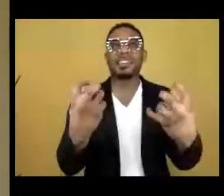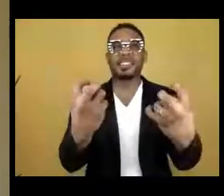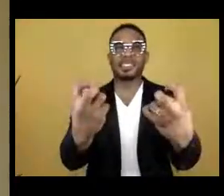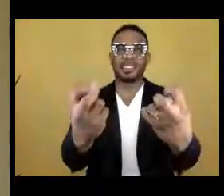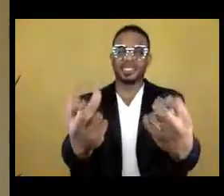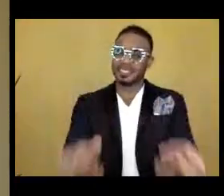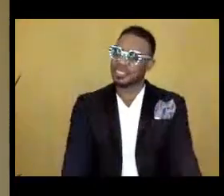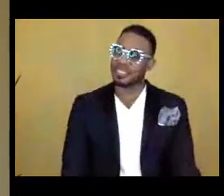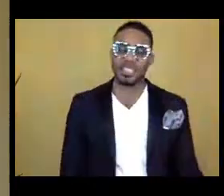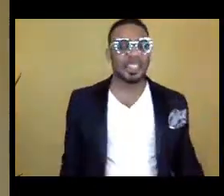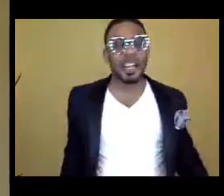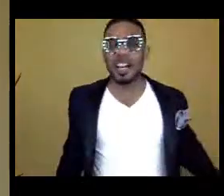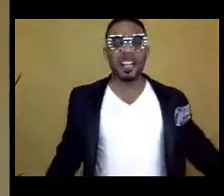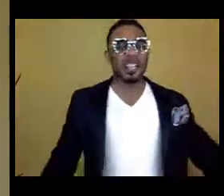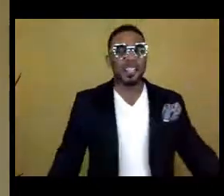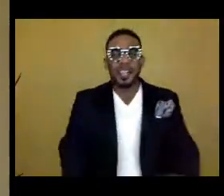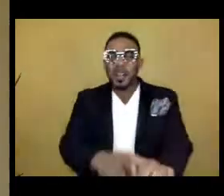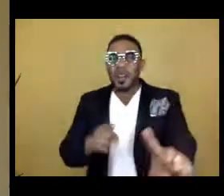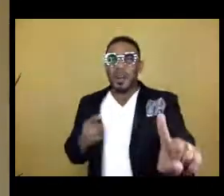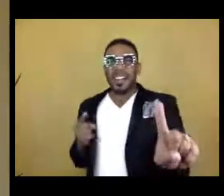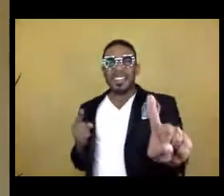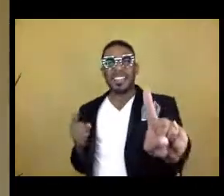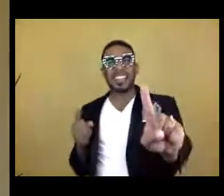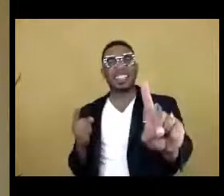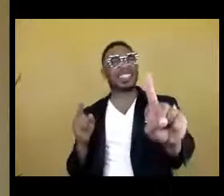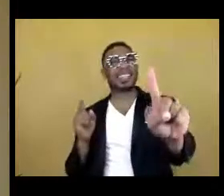courage to